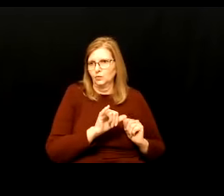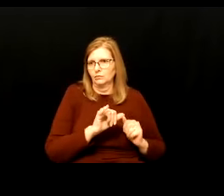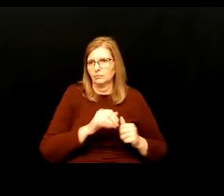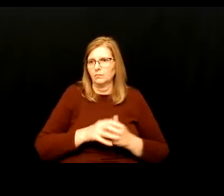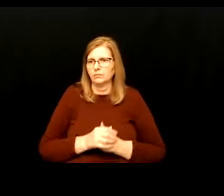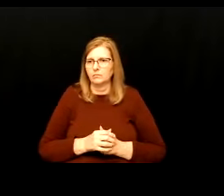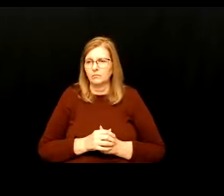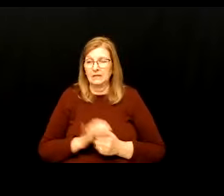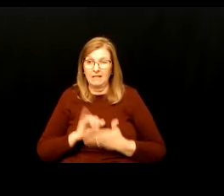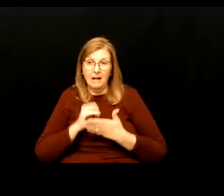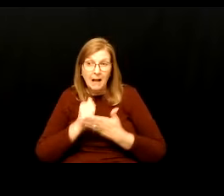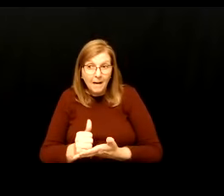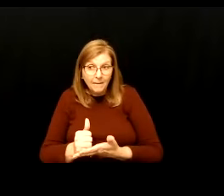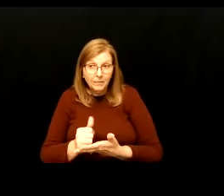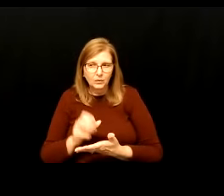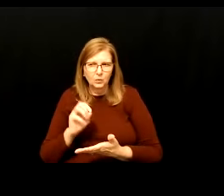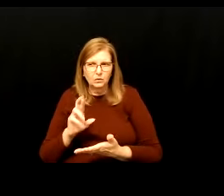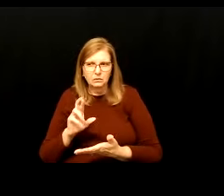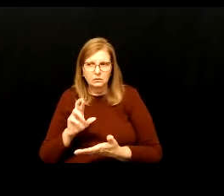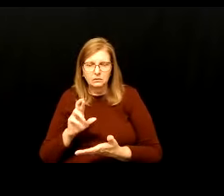Does that help or?